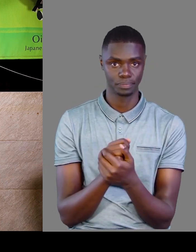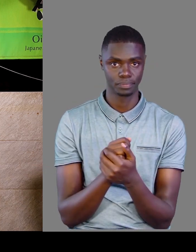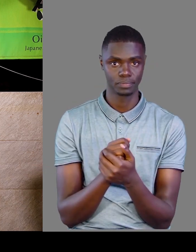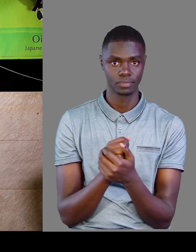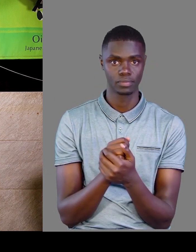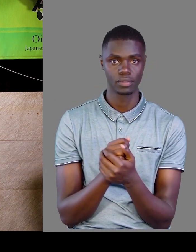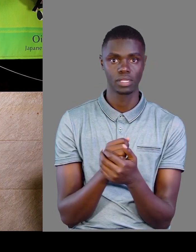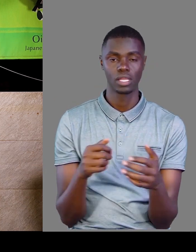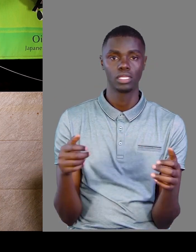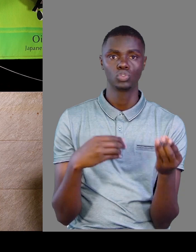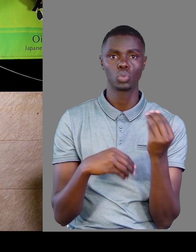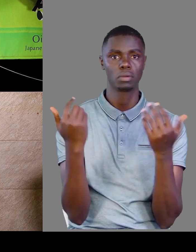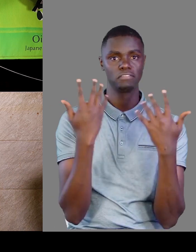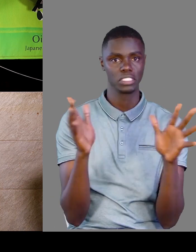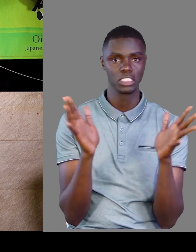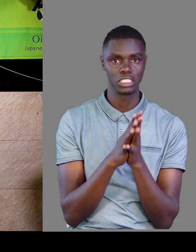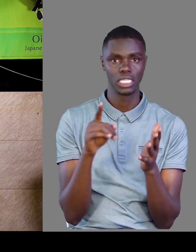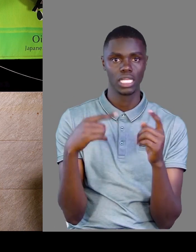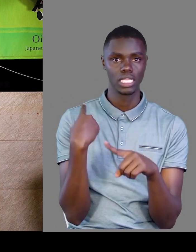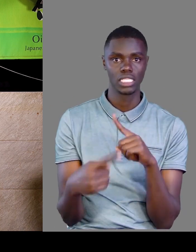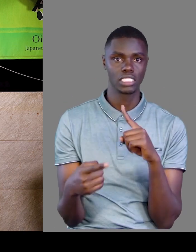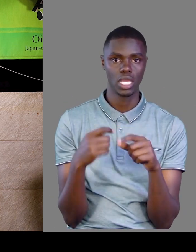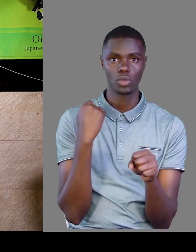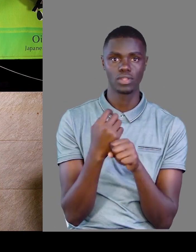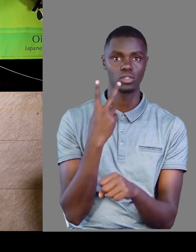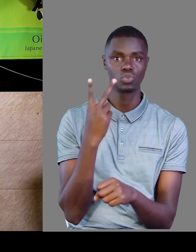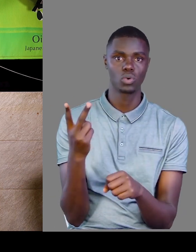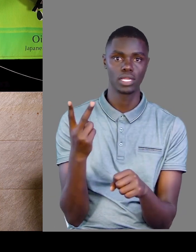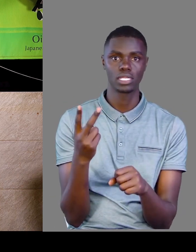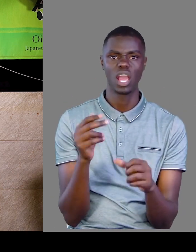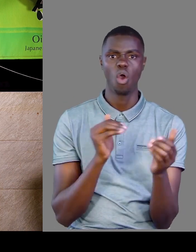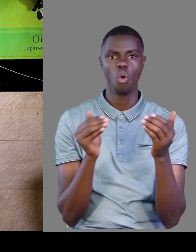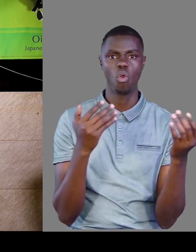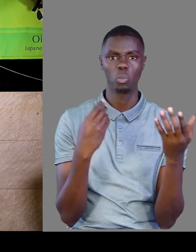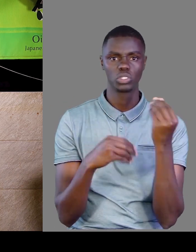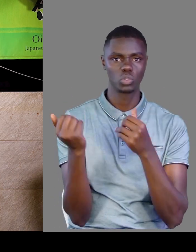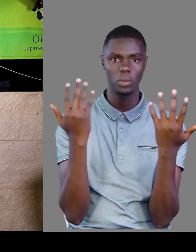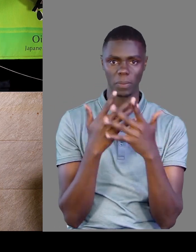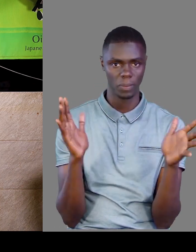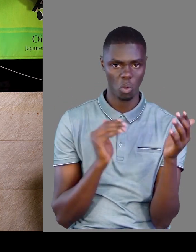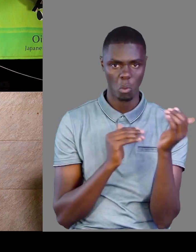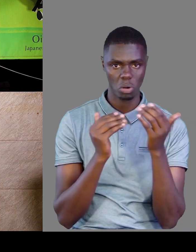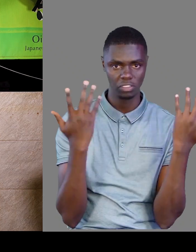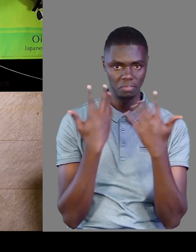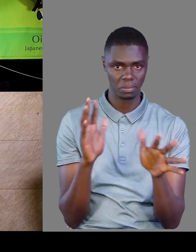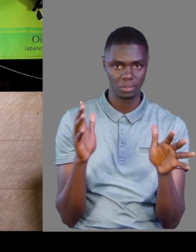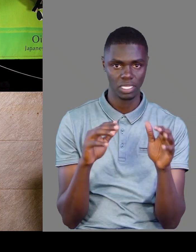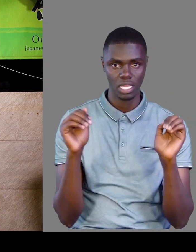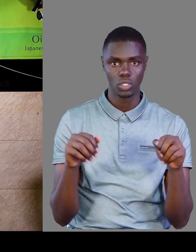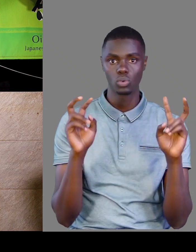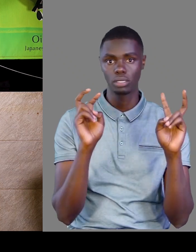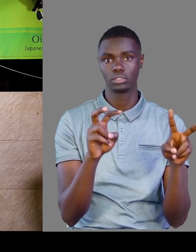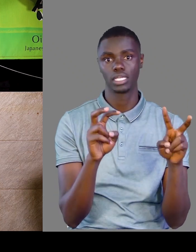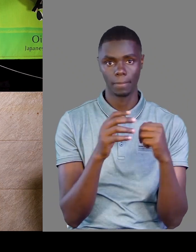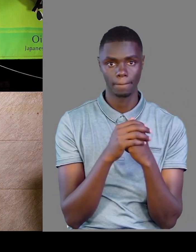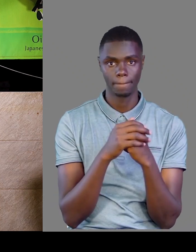t-shirts. They are completely sold out. This year we've done 200 t-shirts. They are almost sold out. So you can check them.